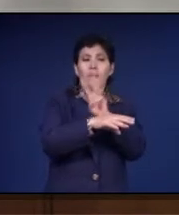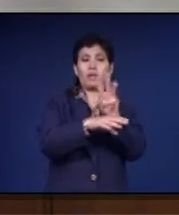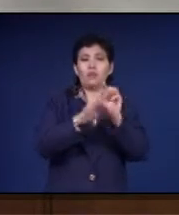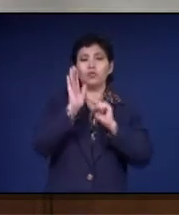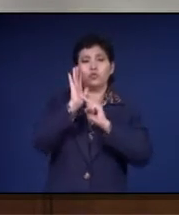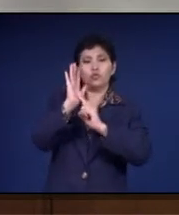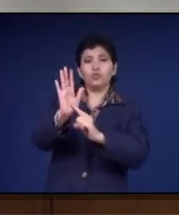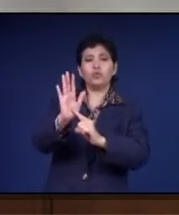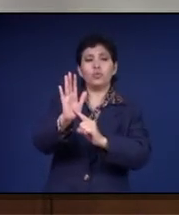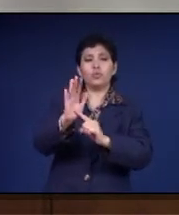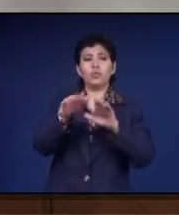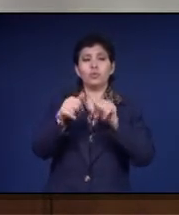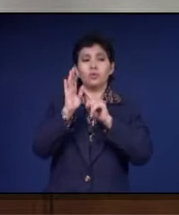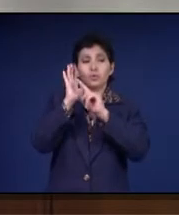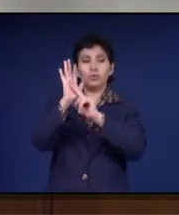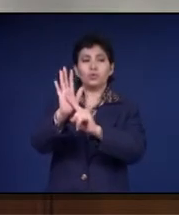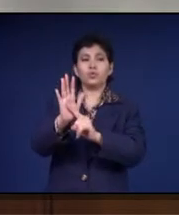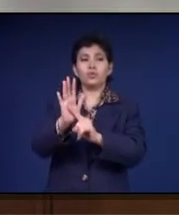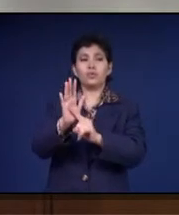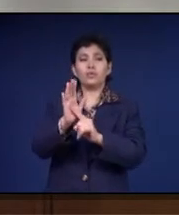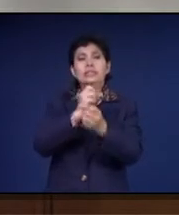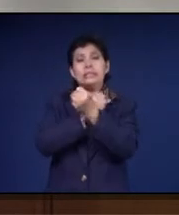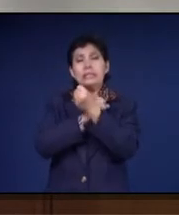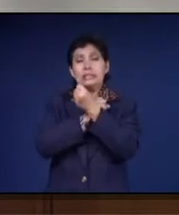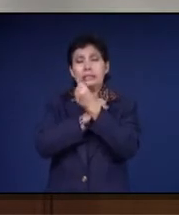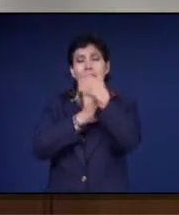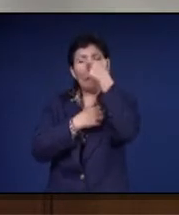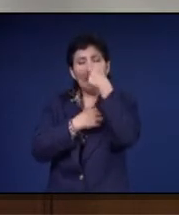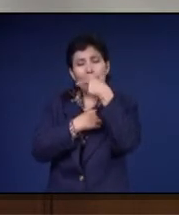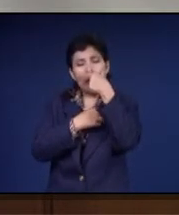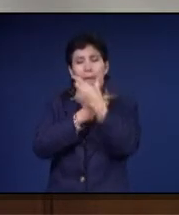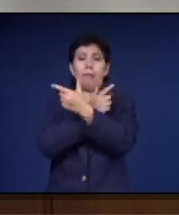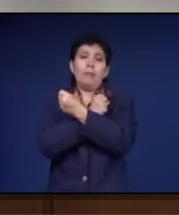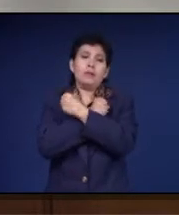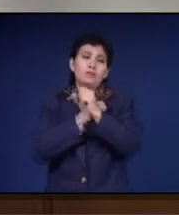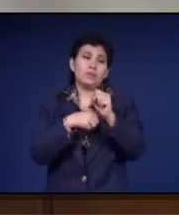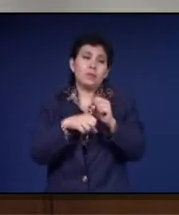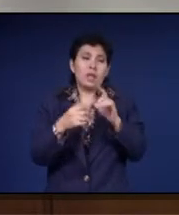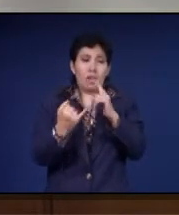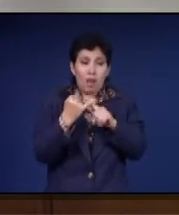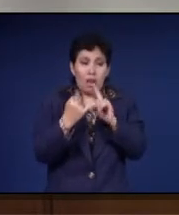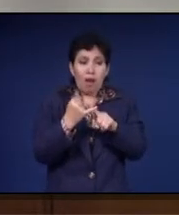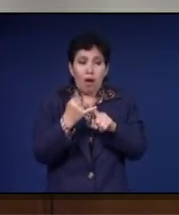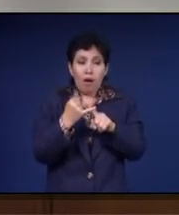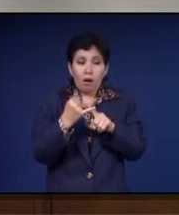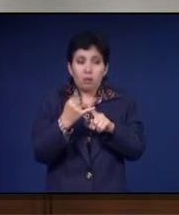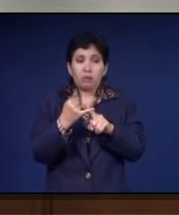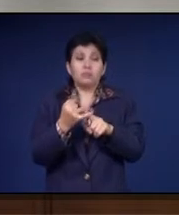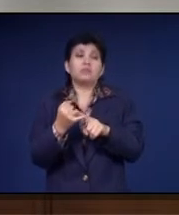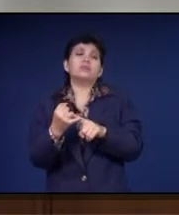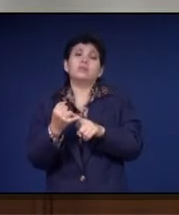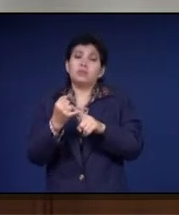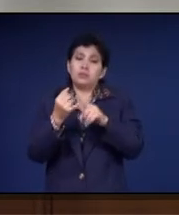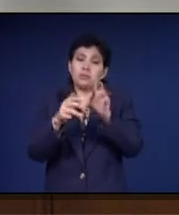a comedy and one we are showing a sad love story. And at the end of at the end of the experiment, we focus